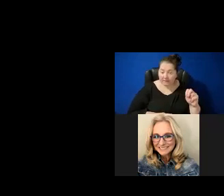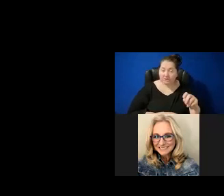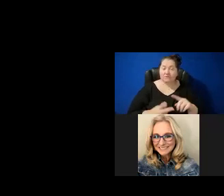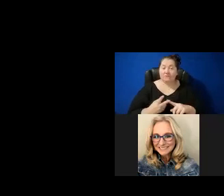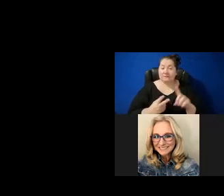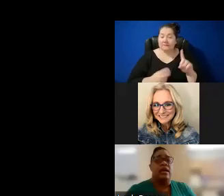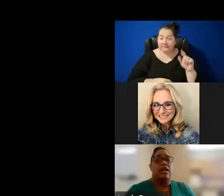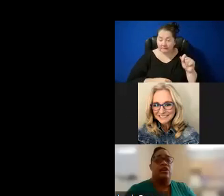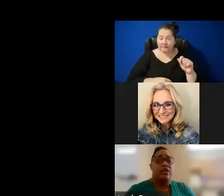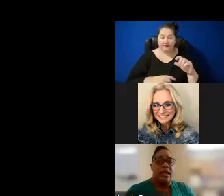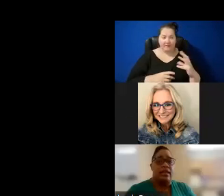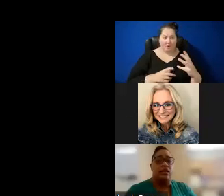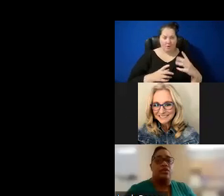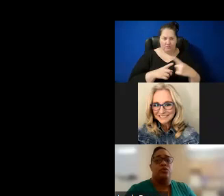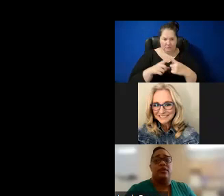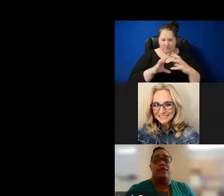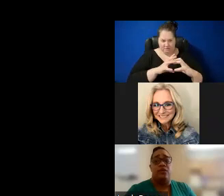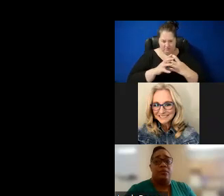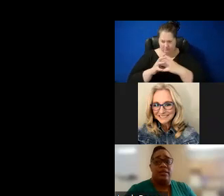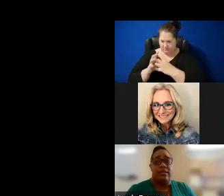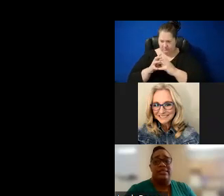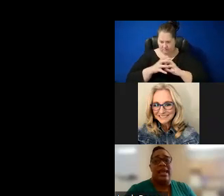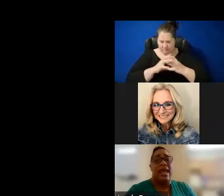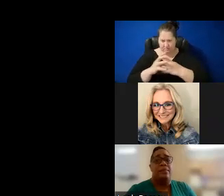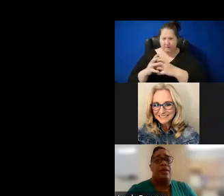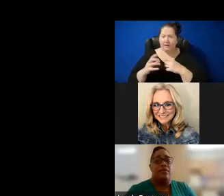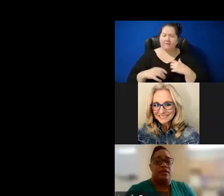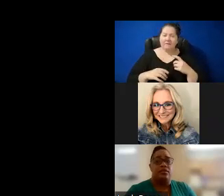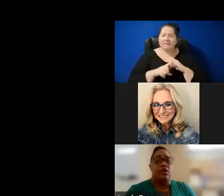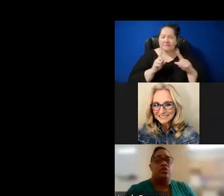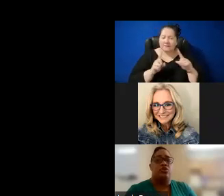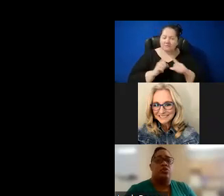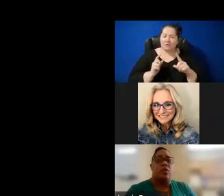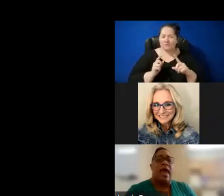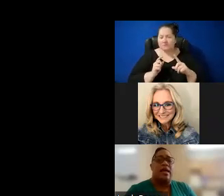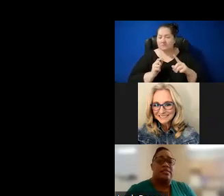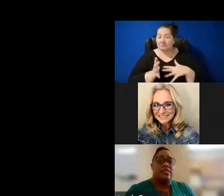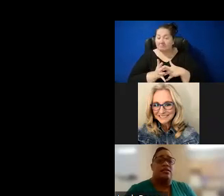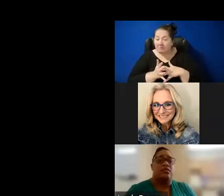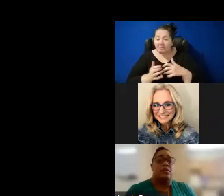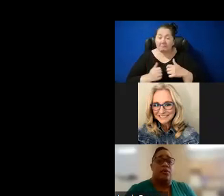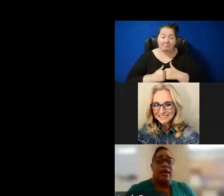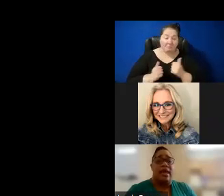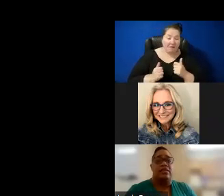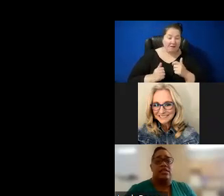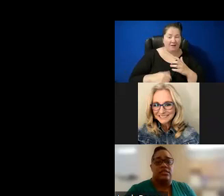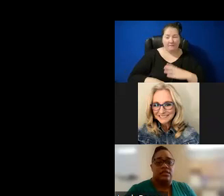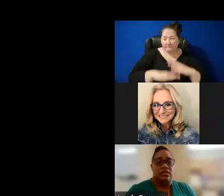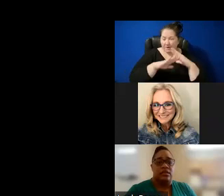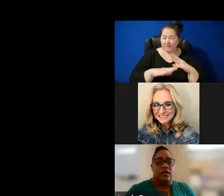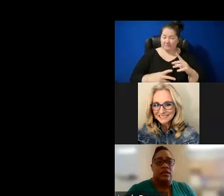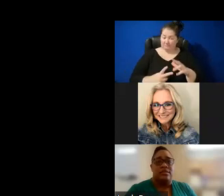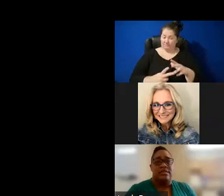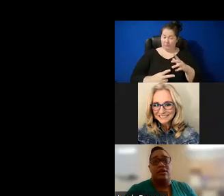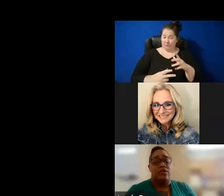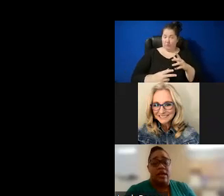disability intersects can create unique vulnerabilities and barriers to accessing support and